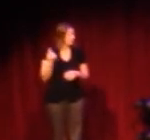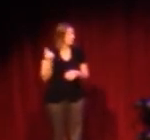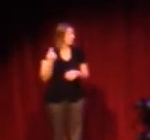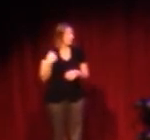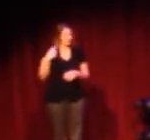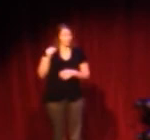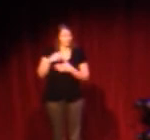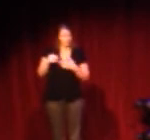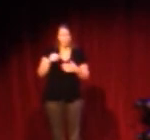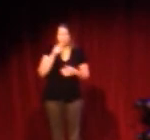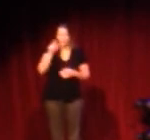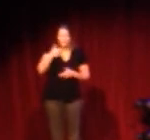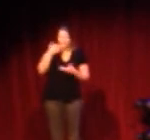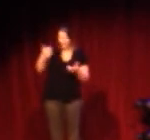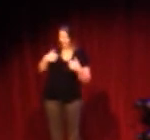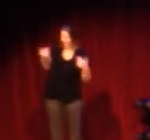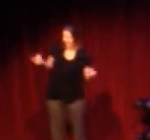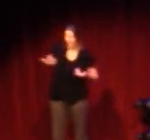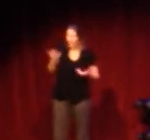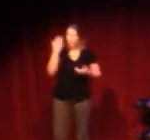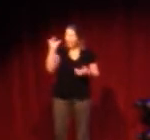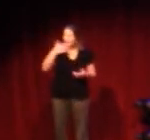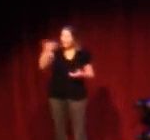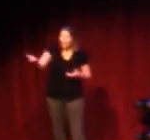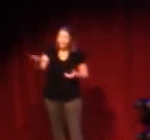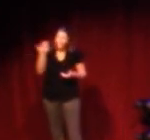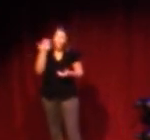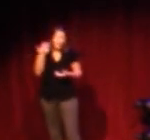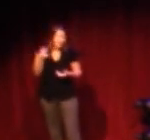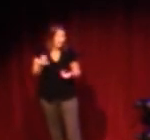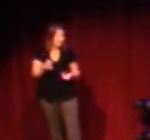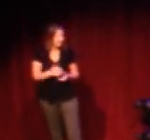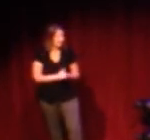you don't need the yells! So why are you talking?